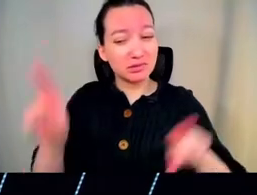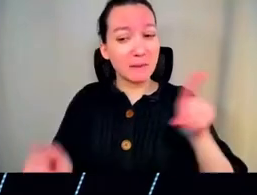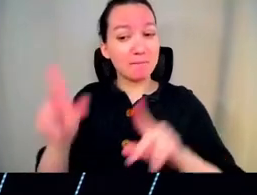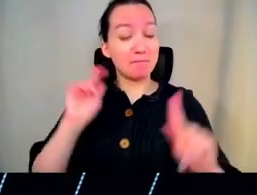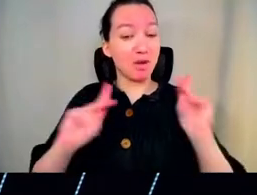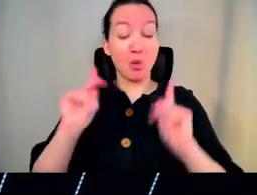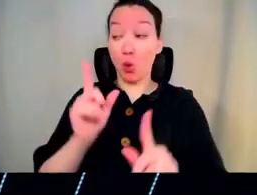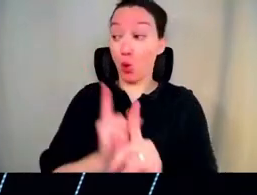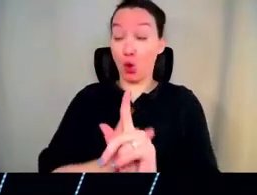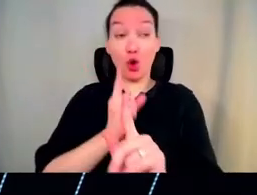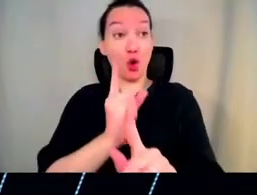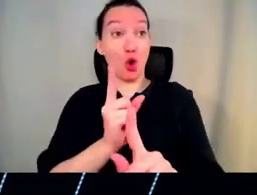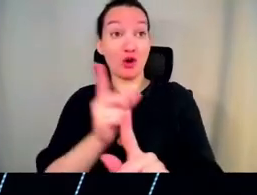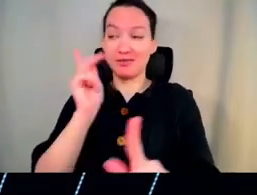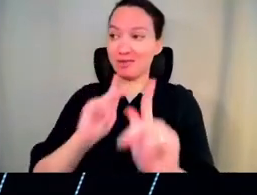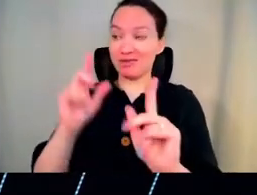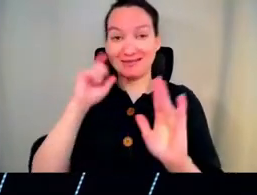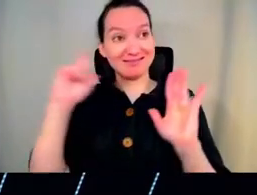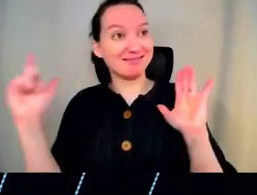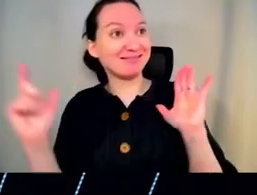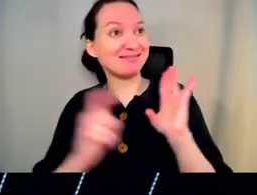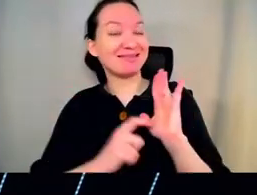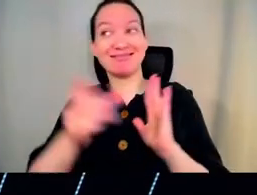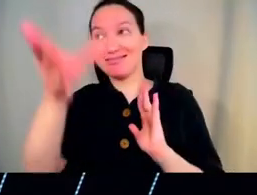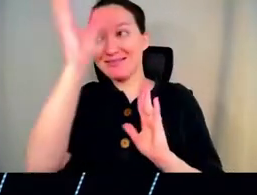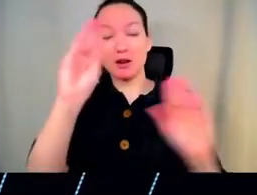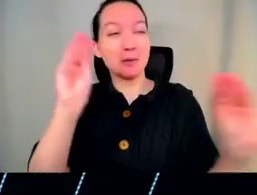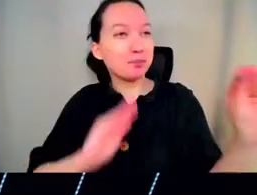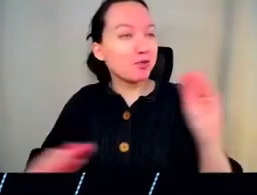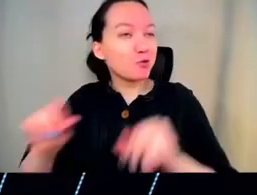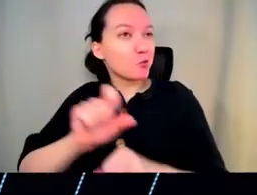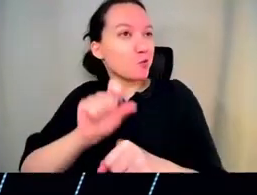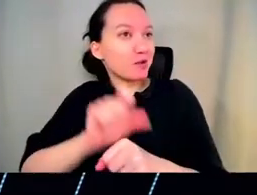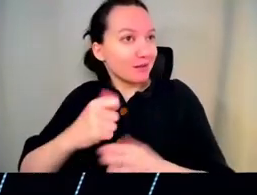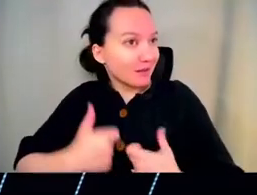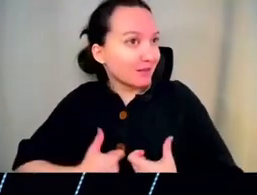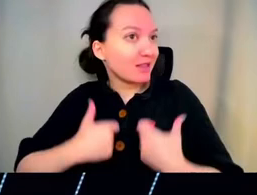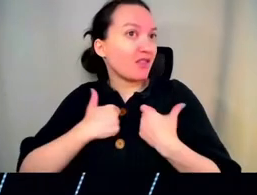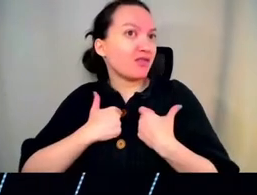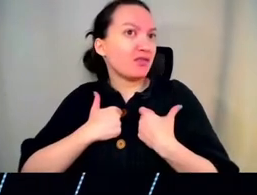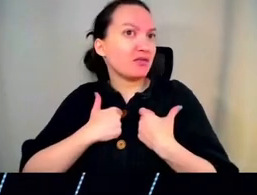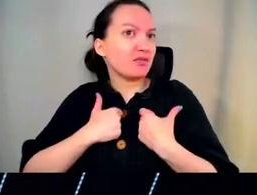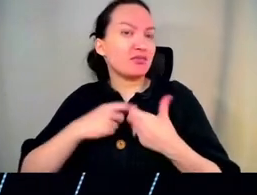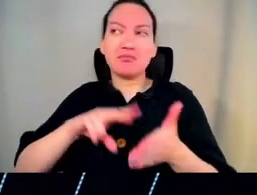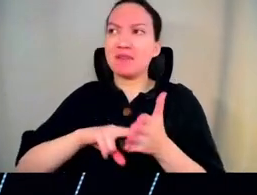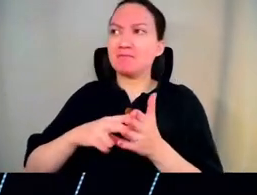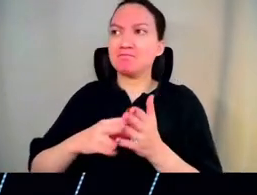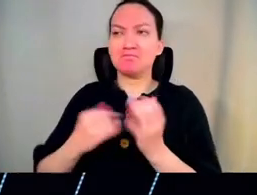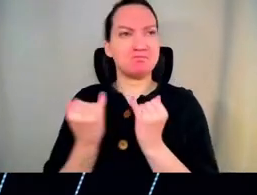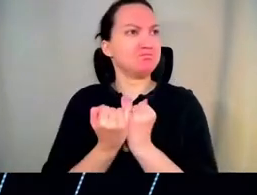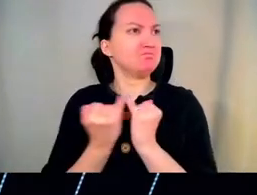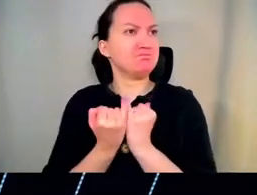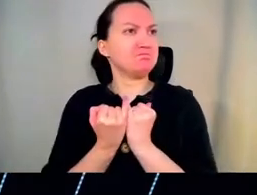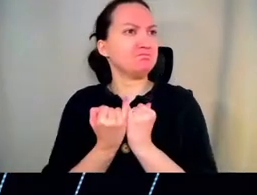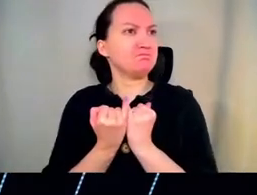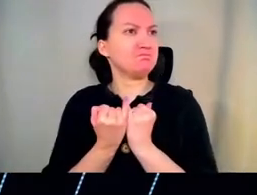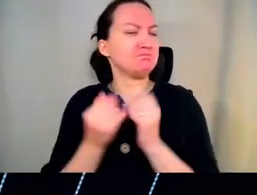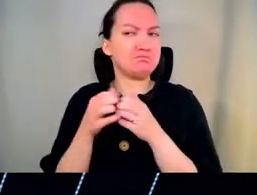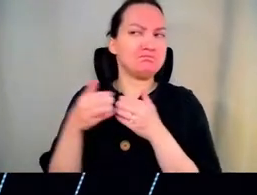And the goal there is that people would see God moving and working in our life. So it's not saying to isolate or cut yourself off from people,